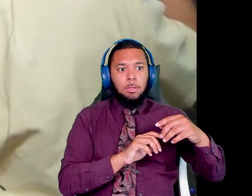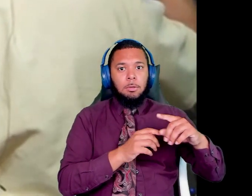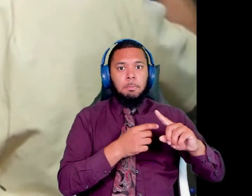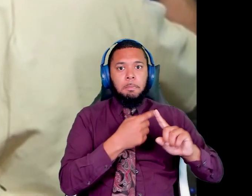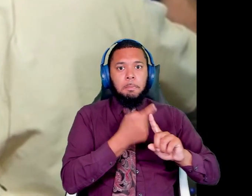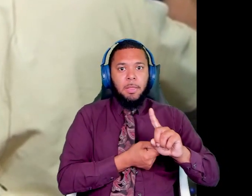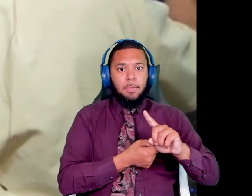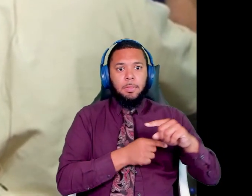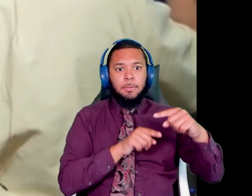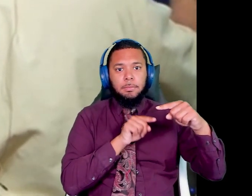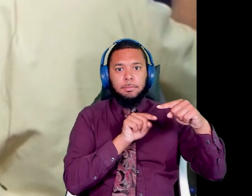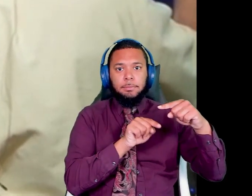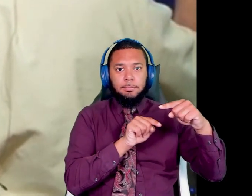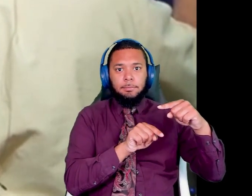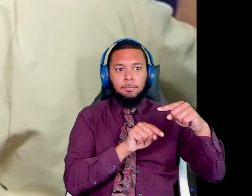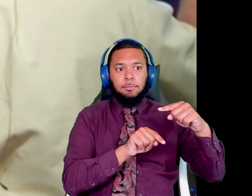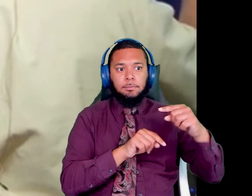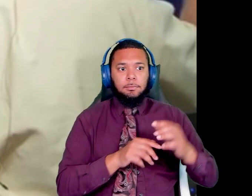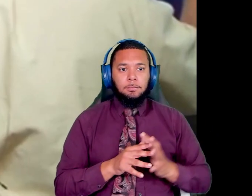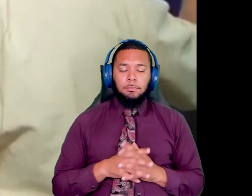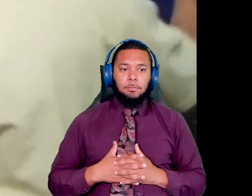per month.